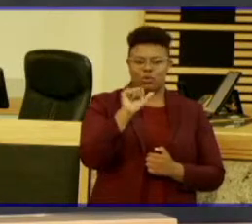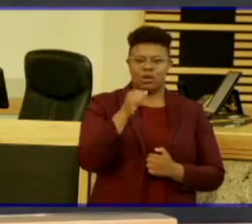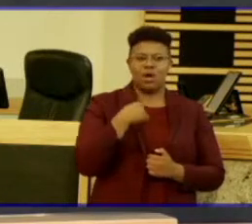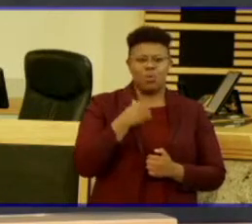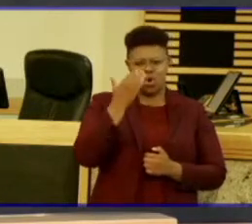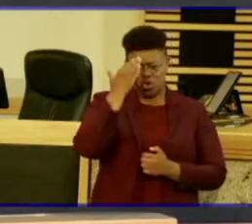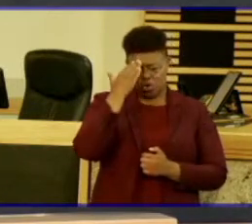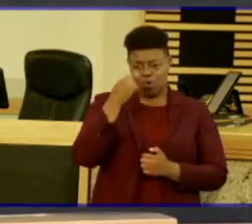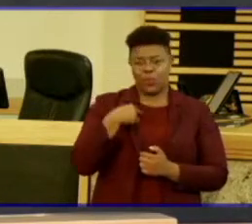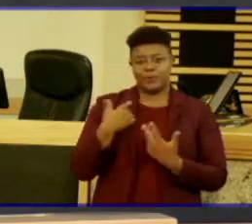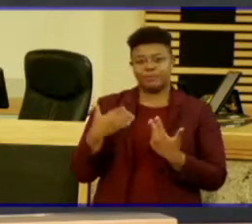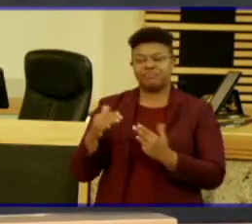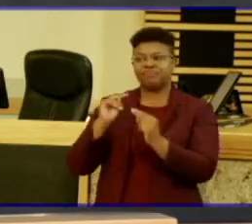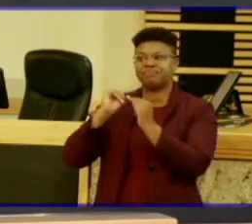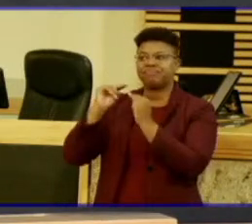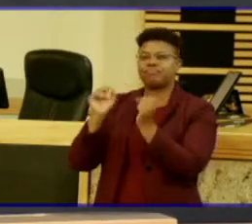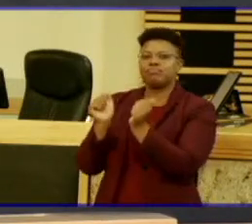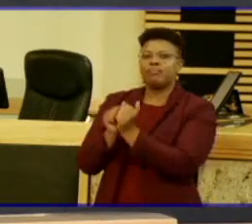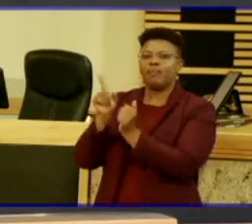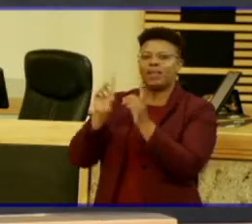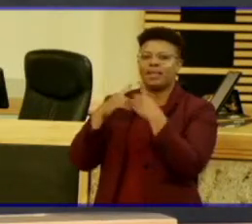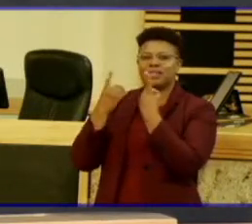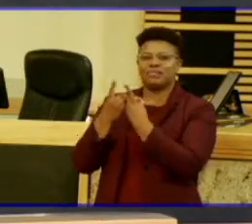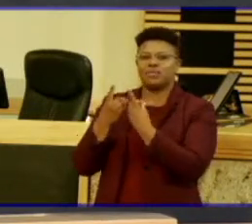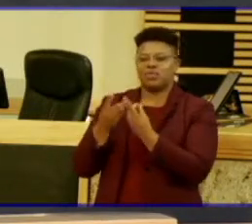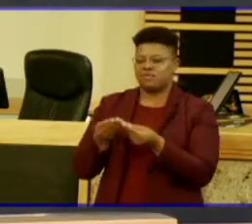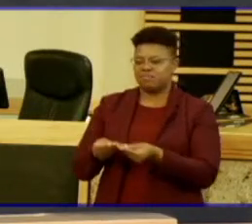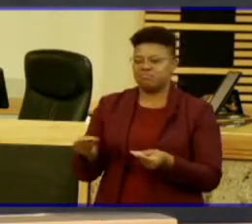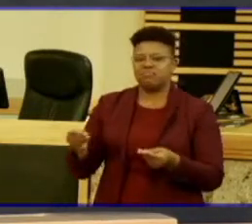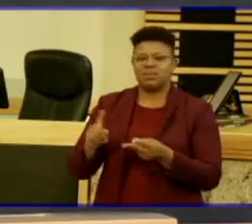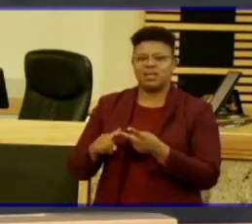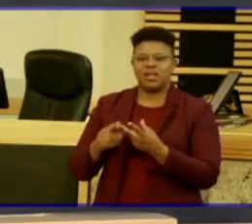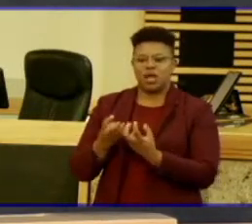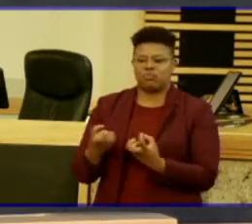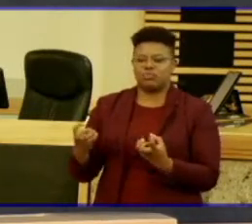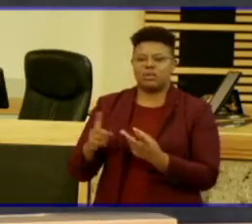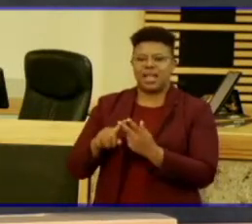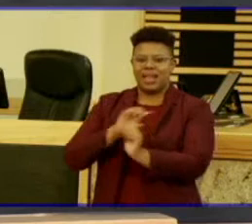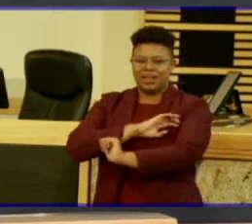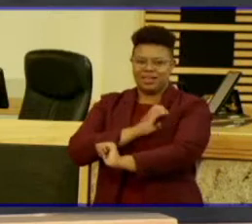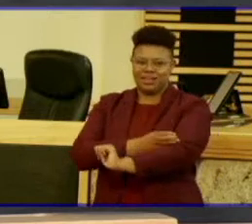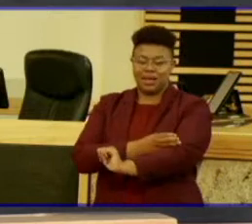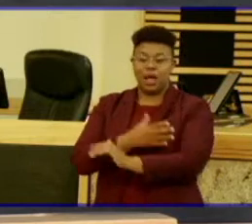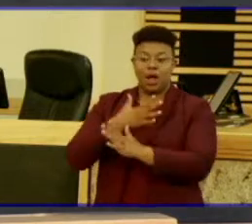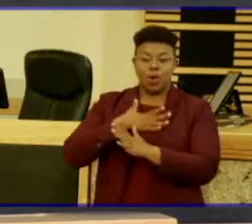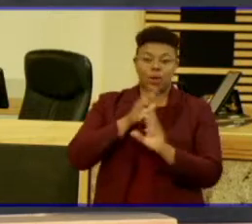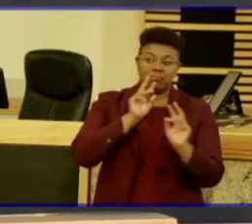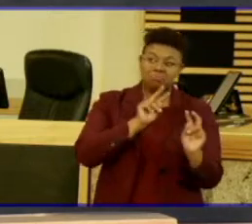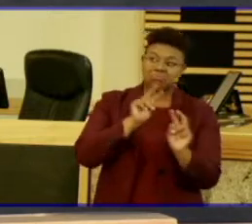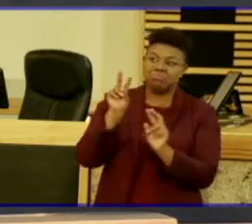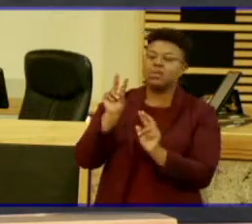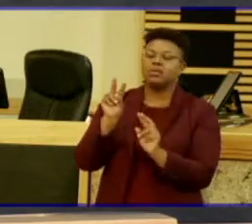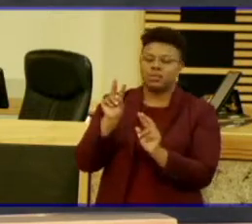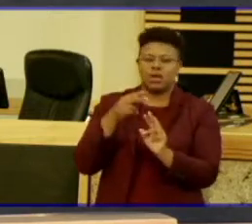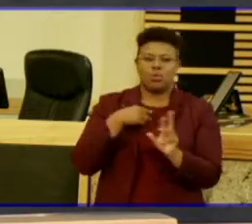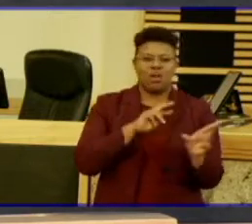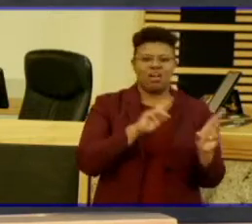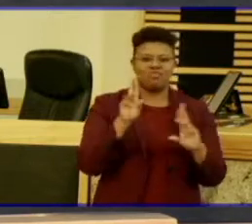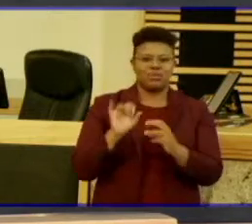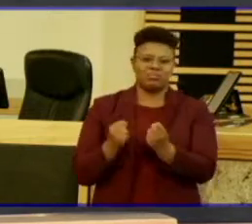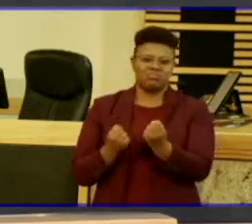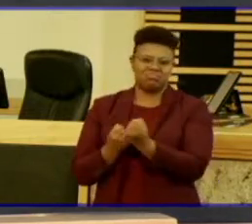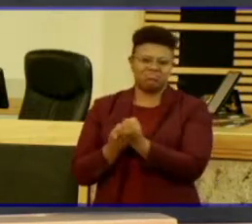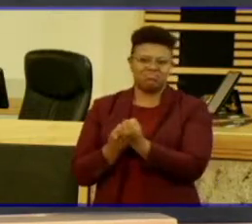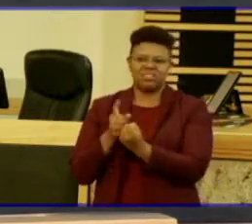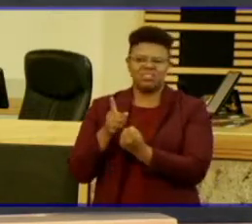Department of Mineral Resources and Energy, and from our perspective, we are ready to support all these processes